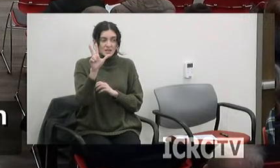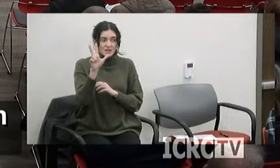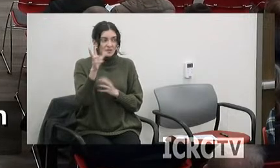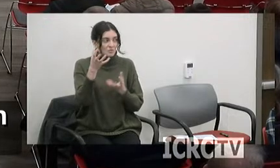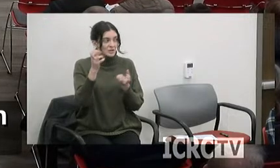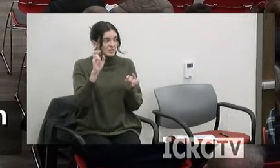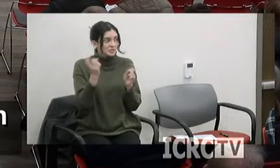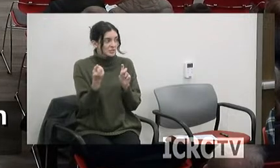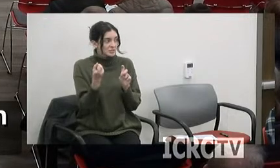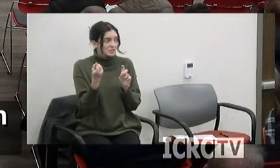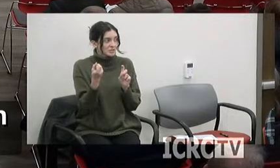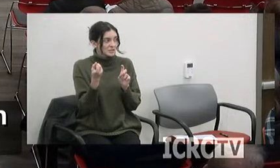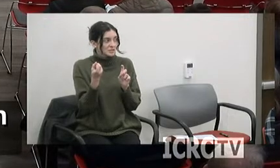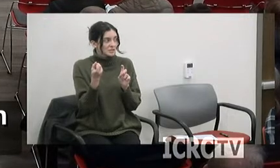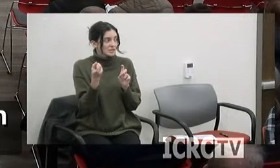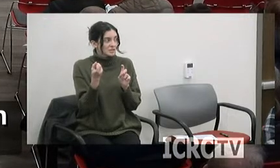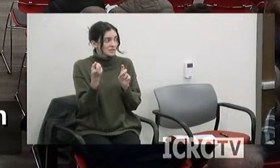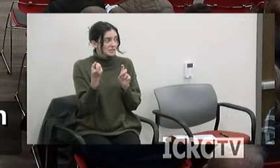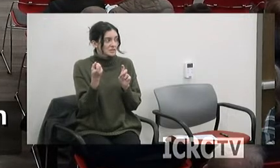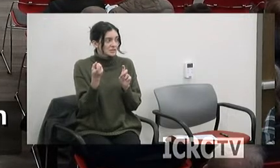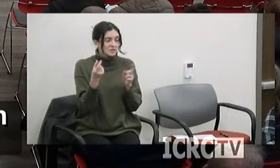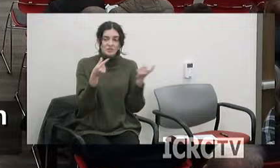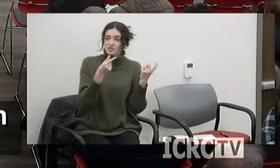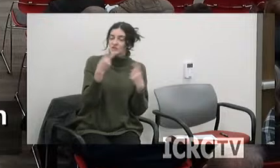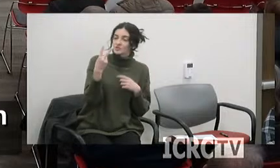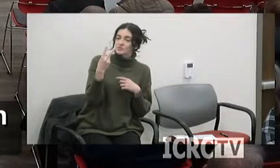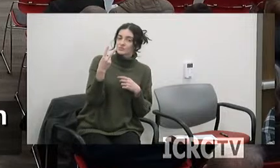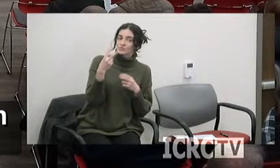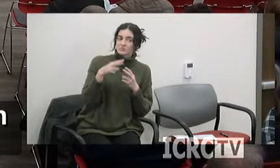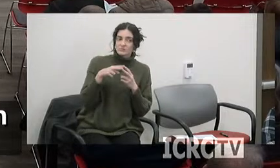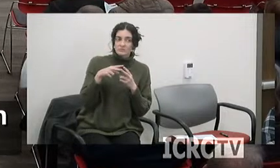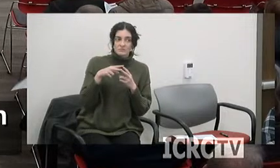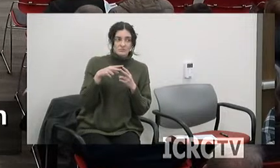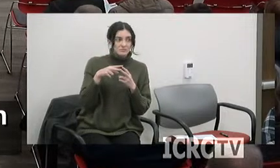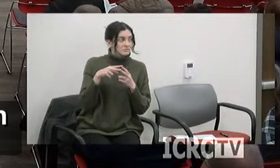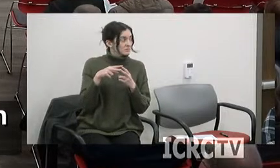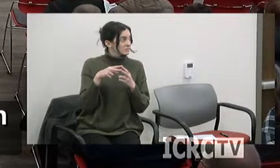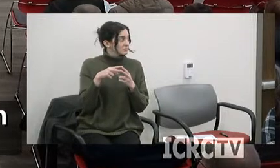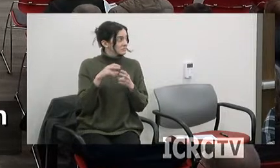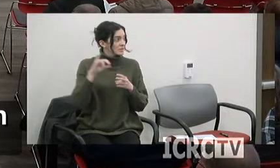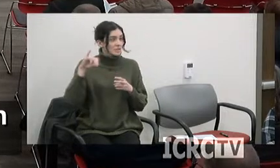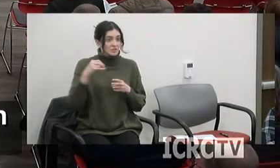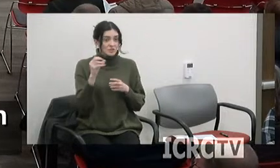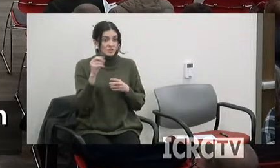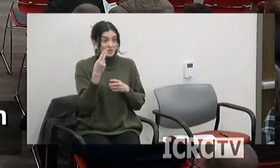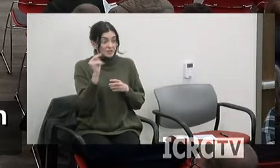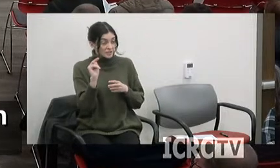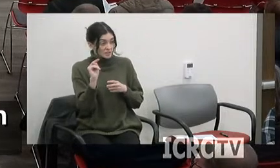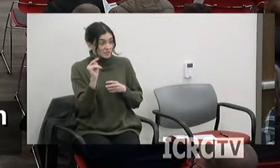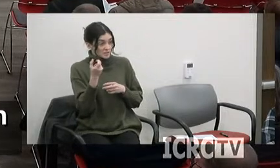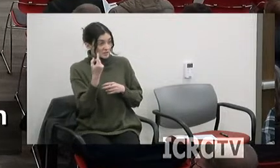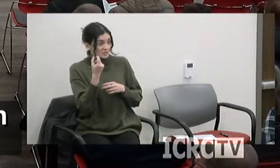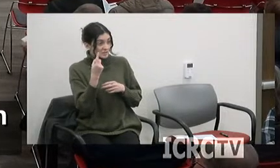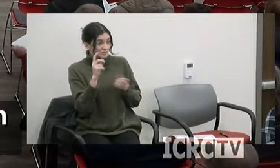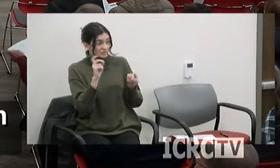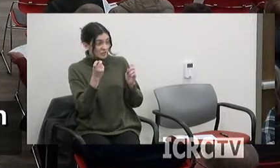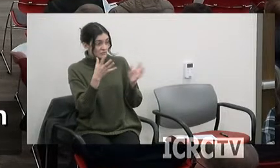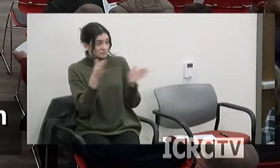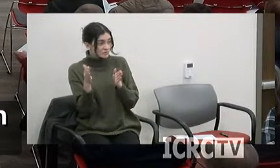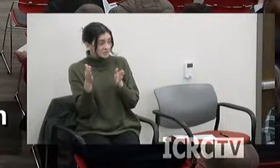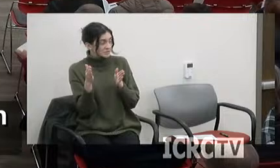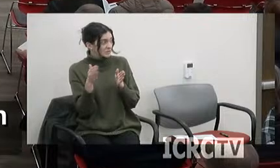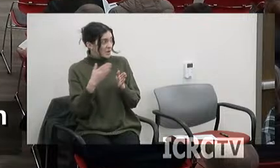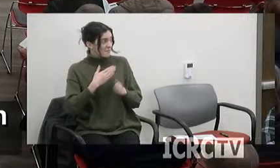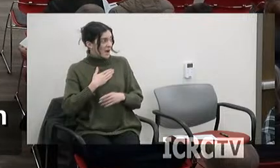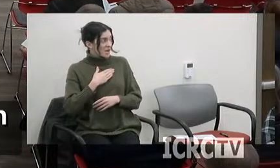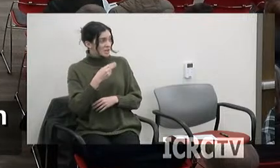Jerry, I don't remember which one you wanted. G2. And G2. And John, are you clear about what we're attempting to do here? My G2